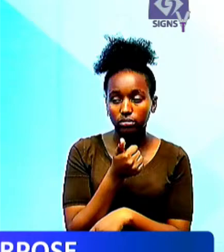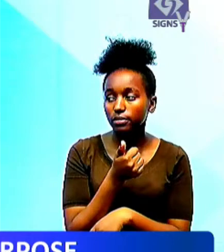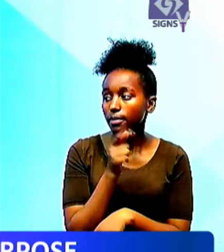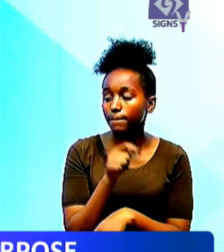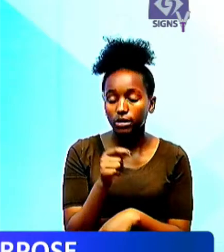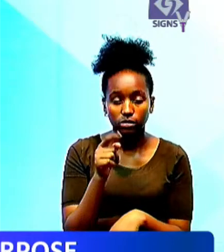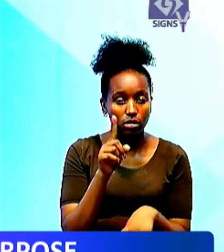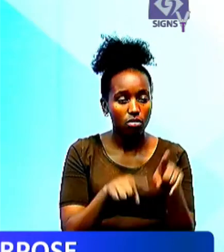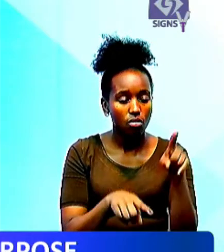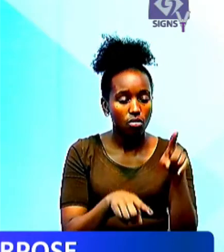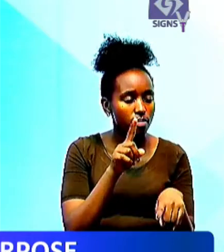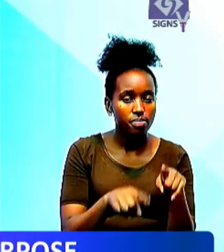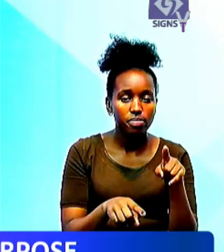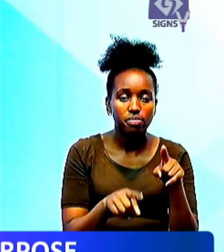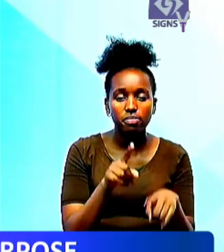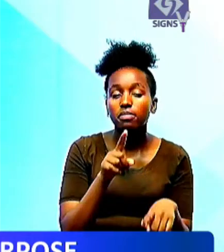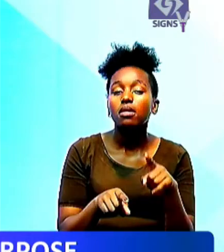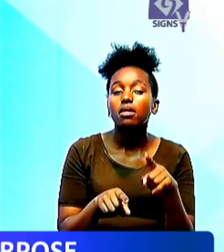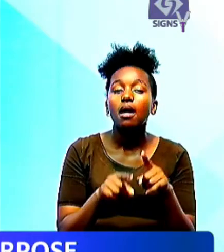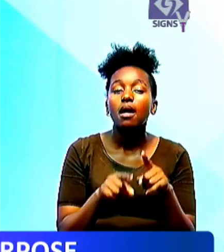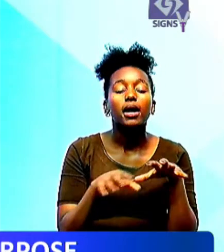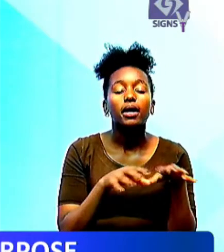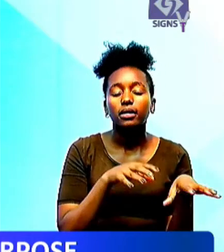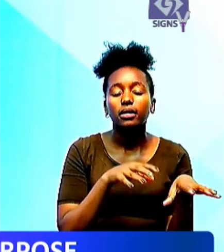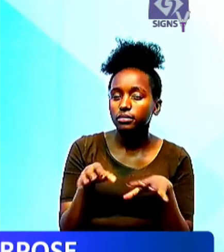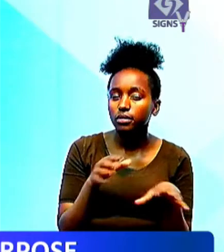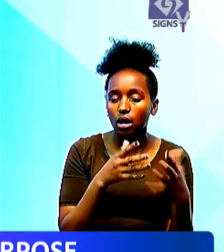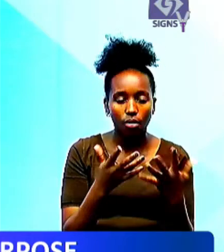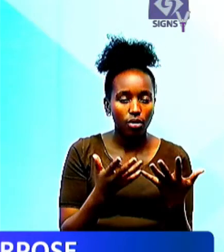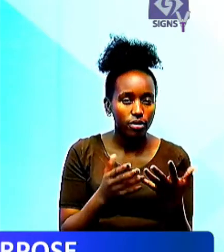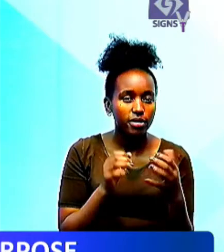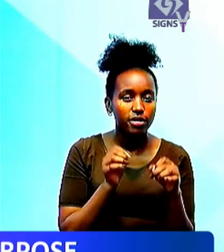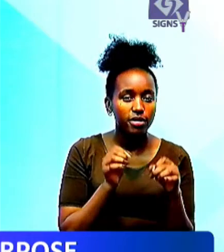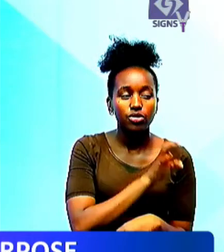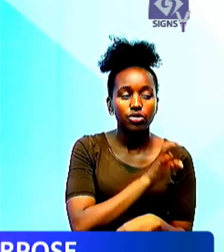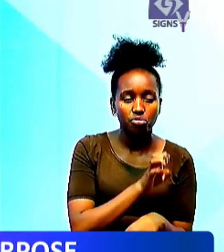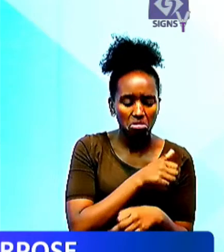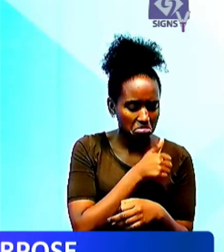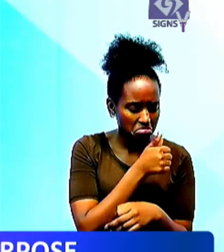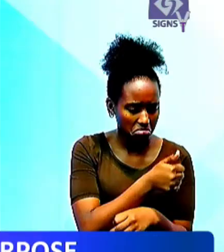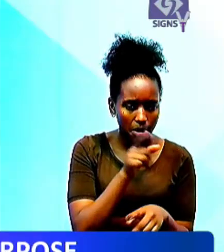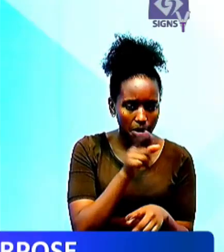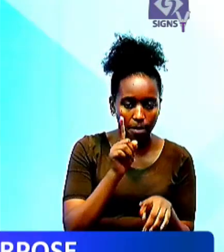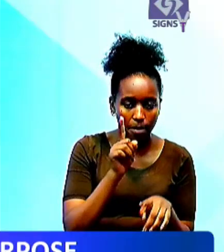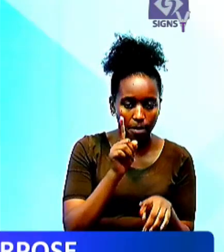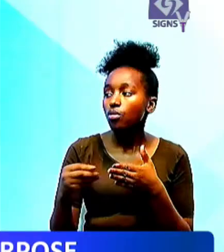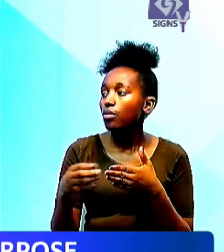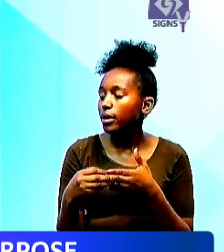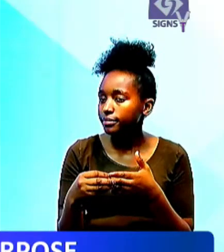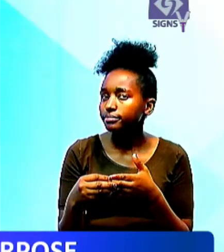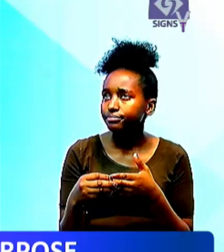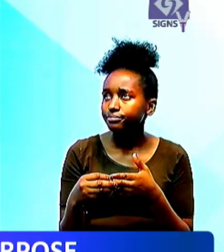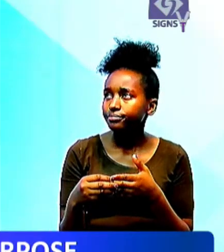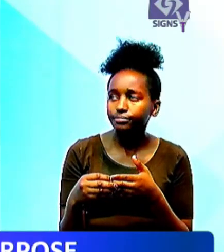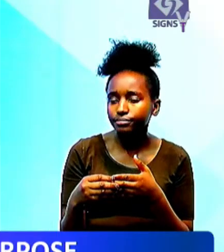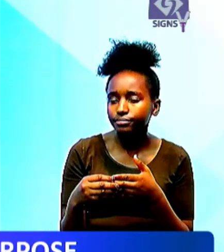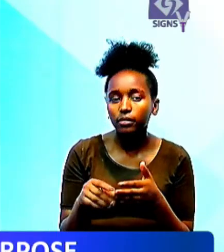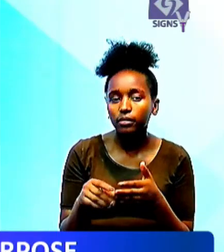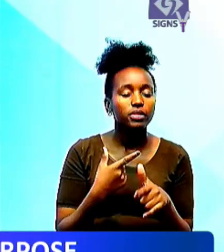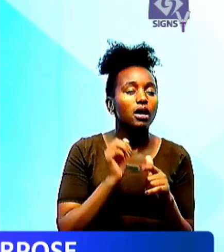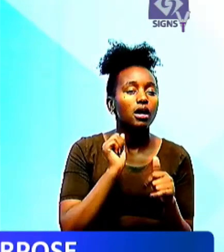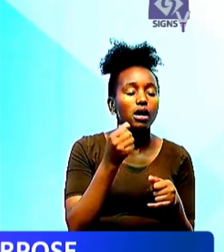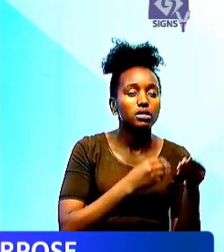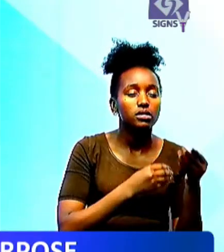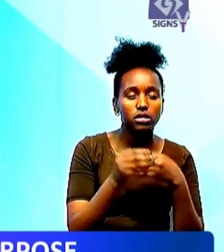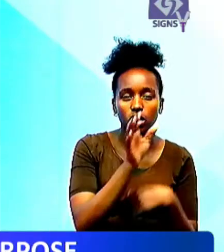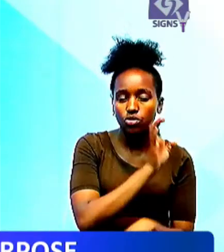moving euros versus a dollar. So if I'm holding the euros and the euros have strengthened, I can sell at a higher margin and get an income.